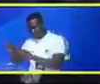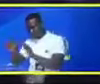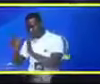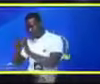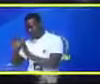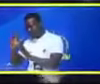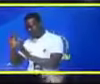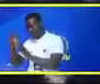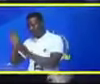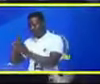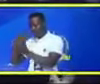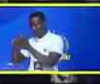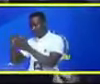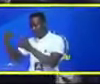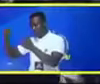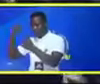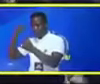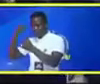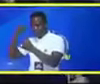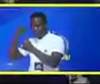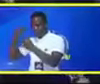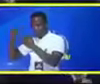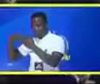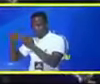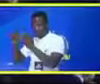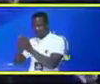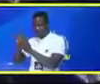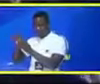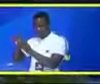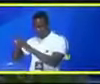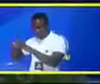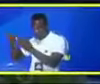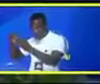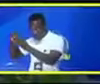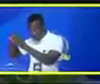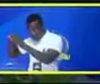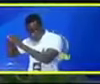came to an iron gate that opens to the city.